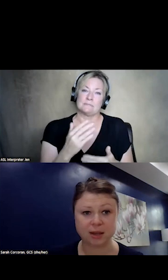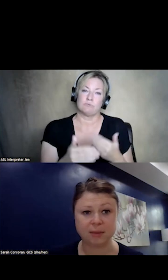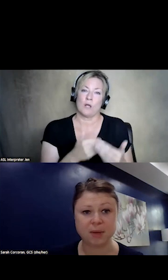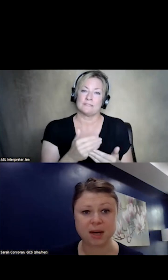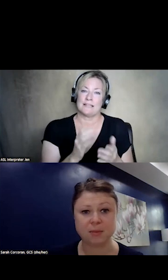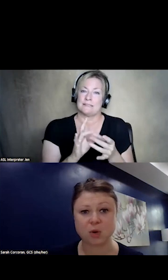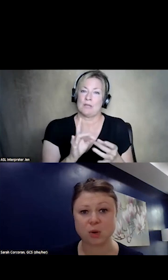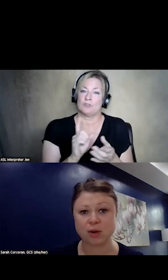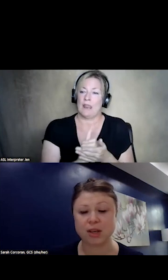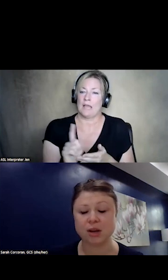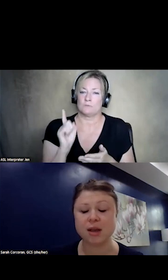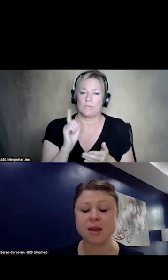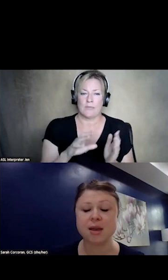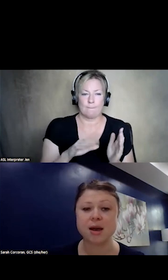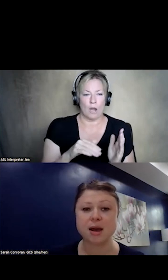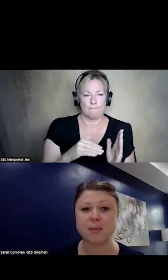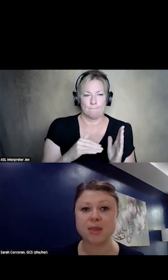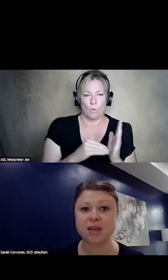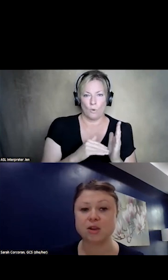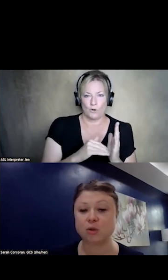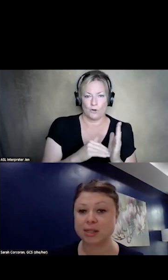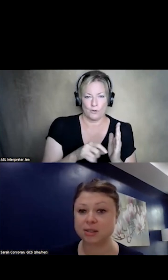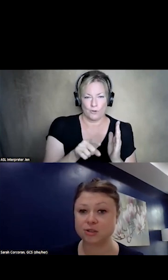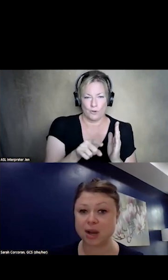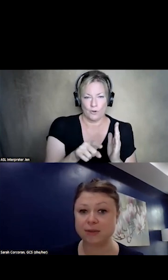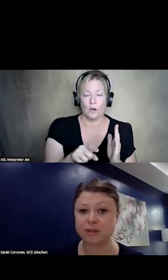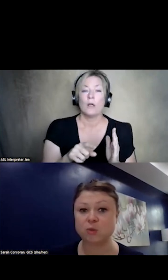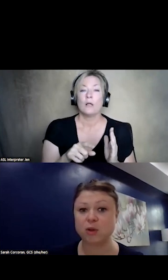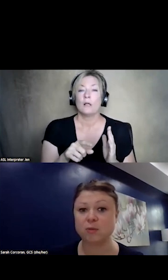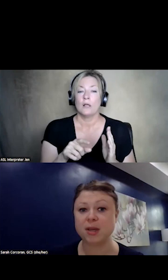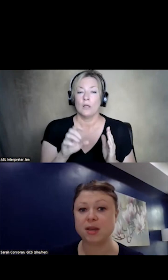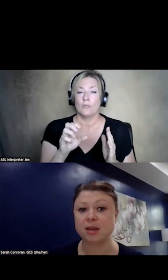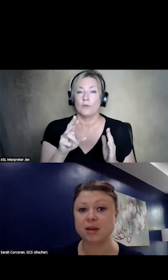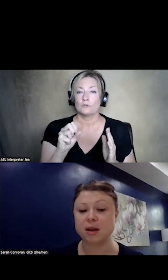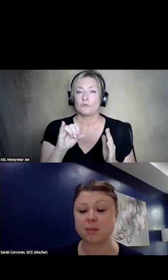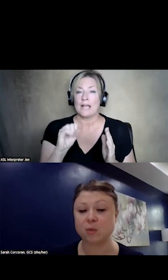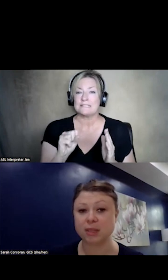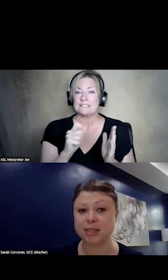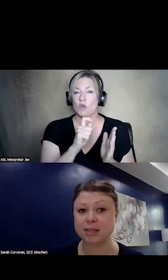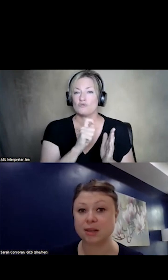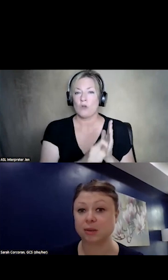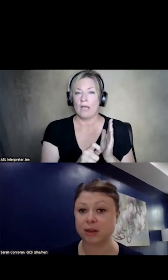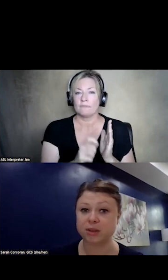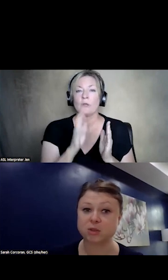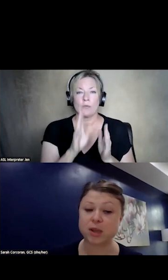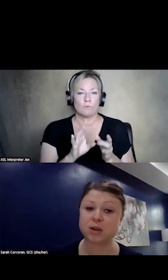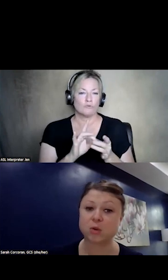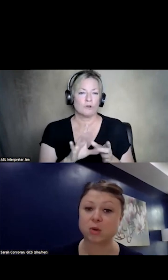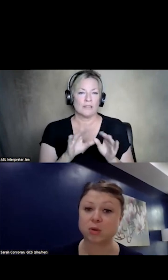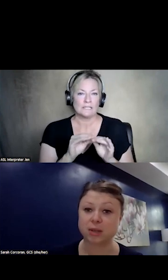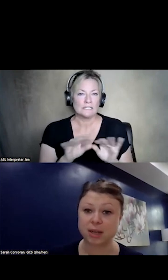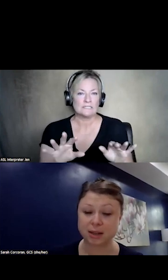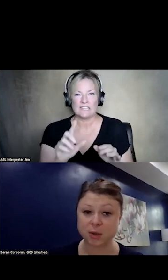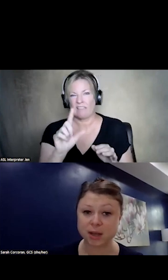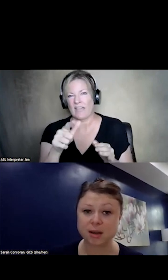in the bottom corner here, the crisis draft will be released either later this week